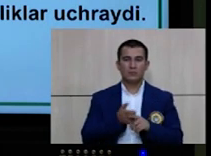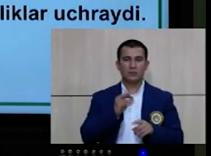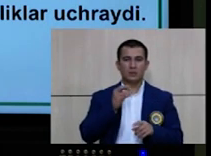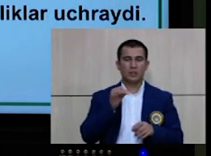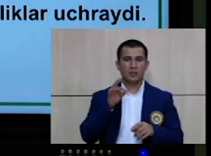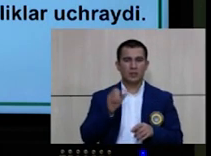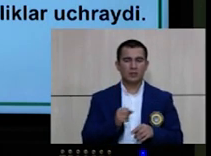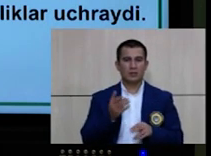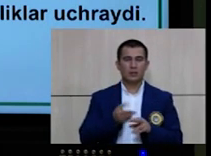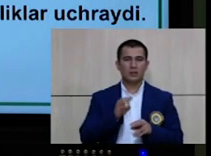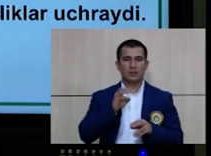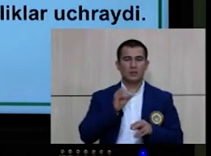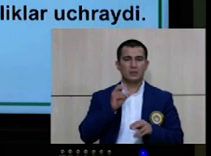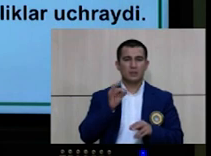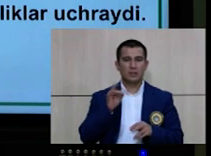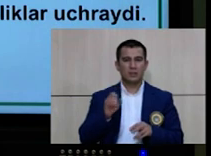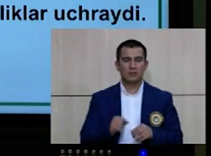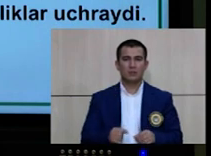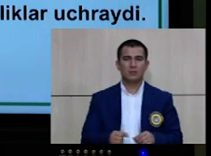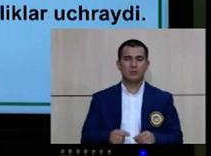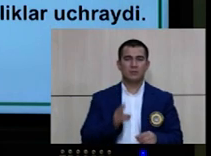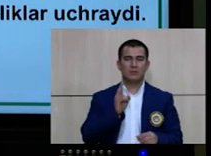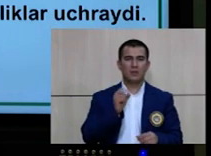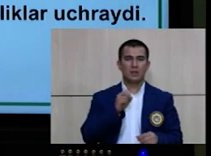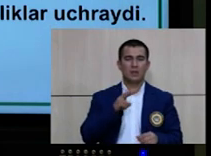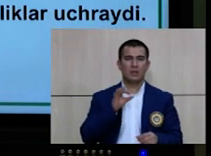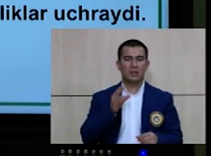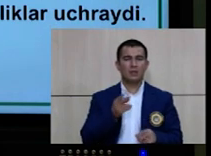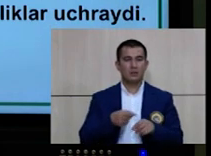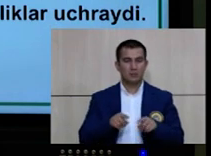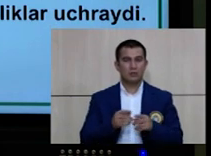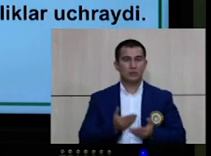jayra, tasqara va kakliklar ham yashaydi.